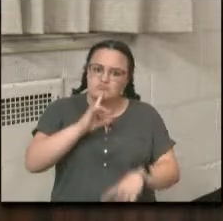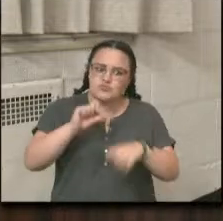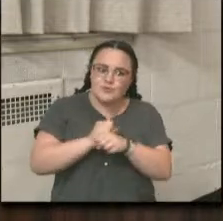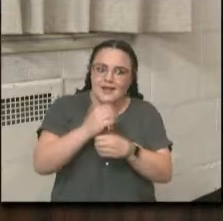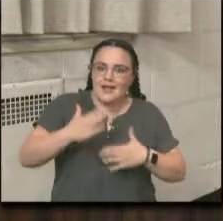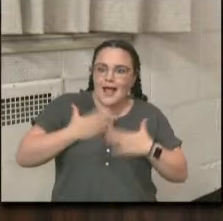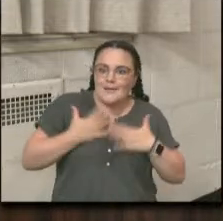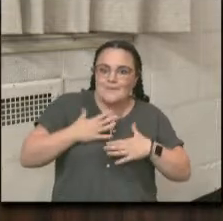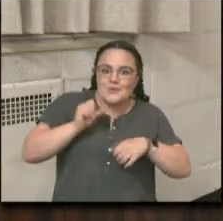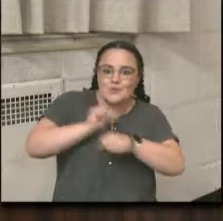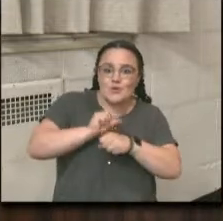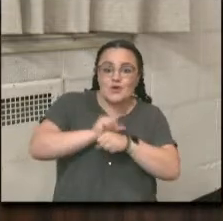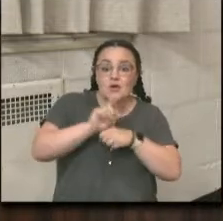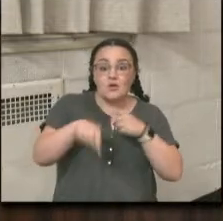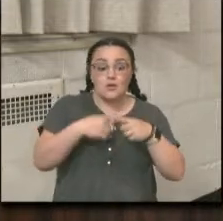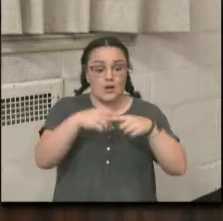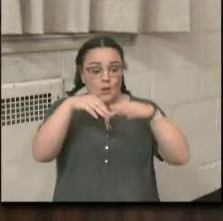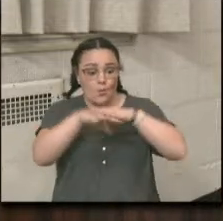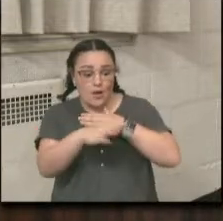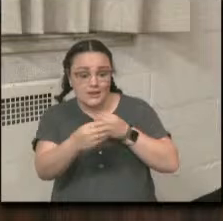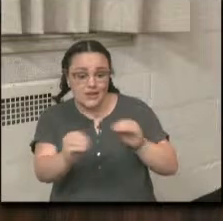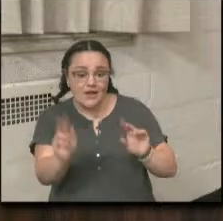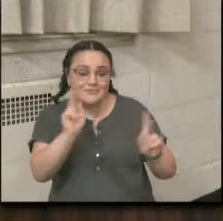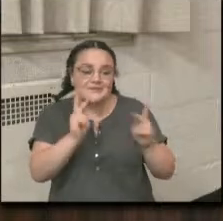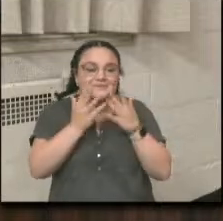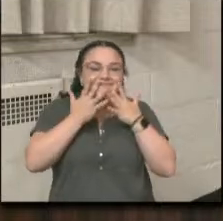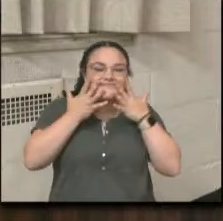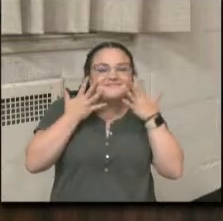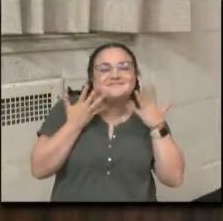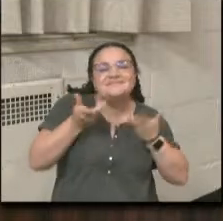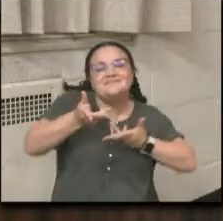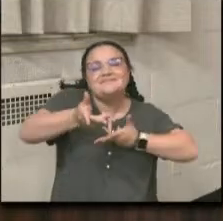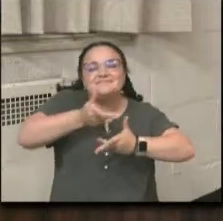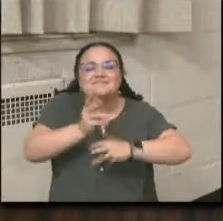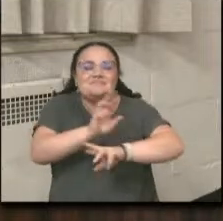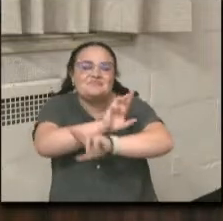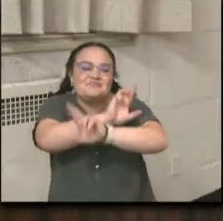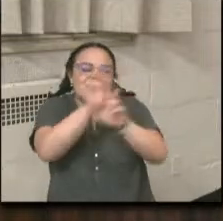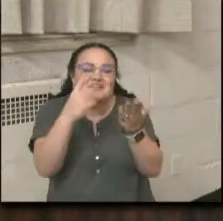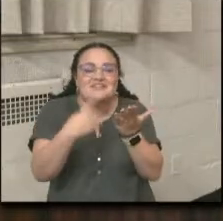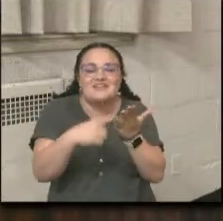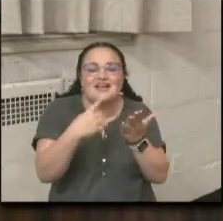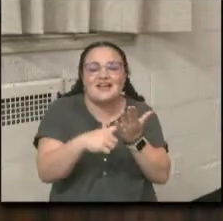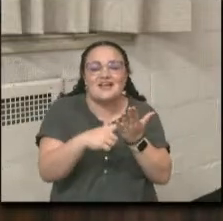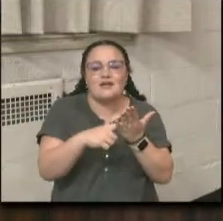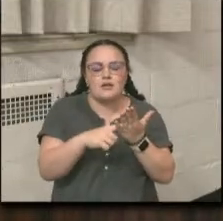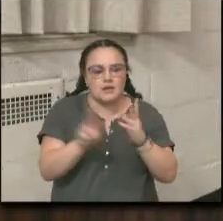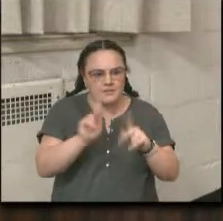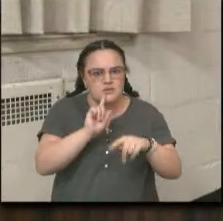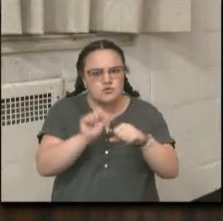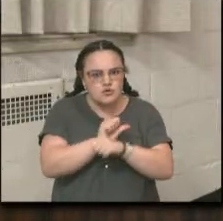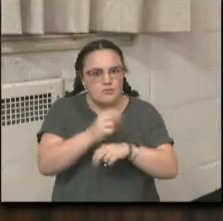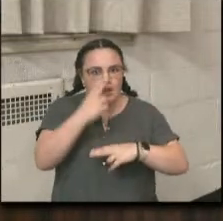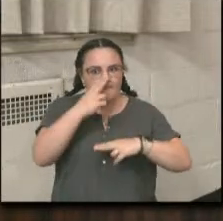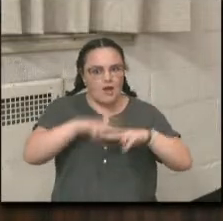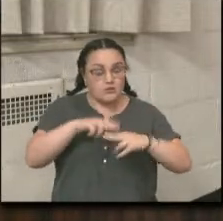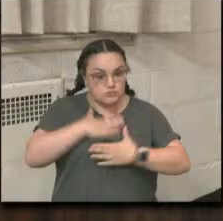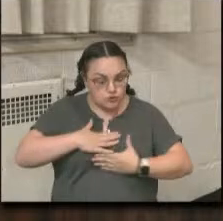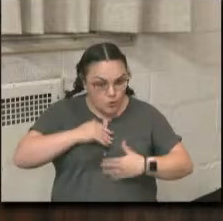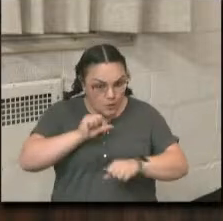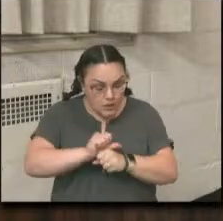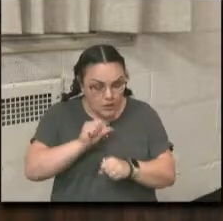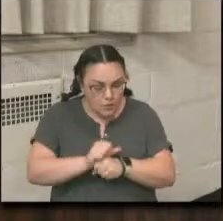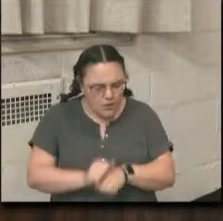When I walk in that office, it's warm. When I walk in that office, people are having fun doing the work.